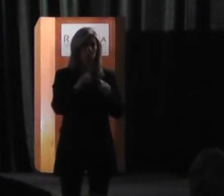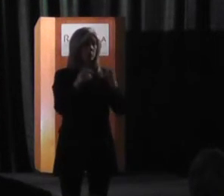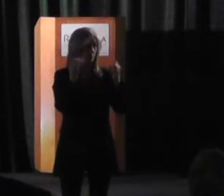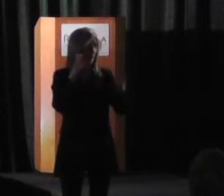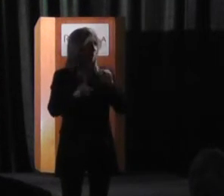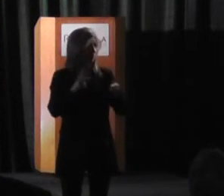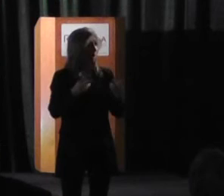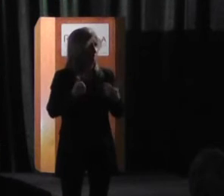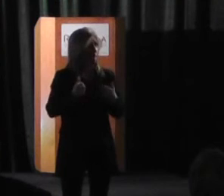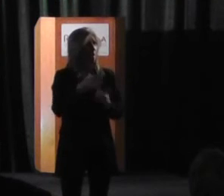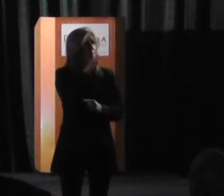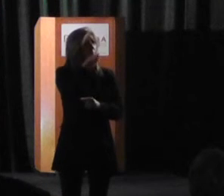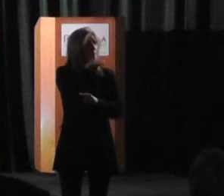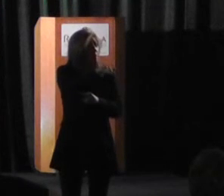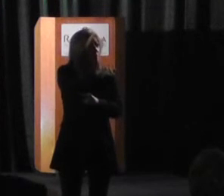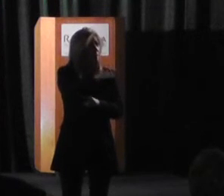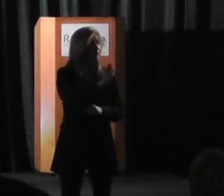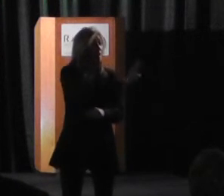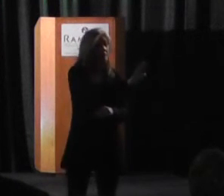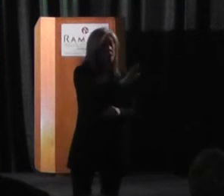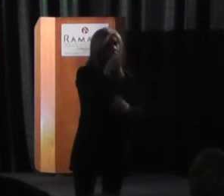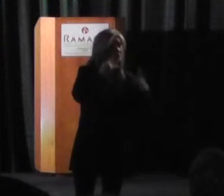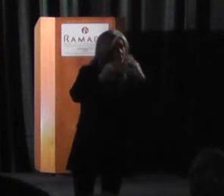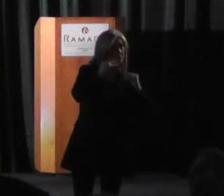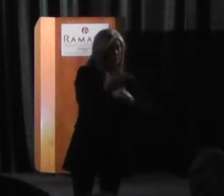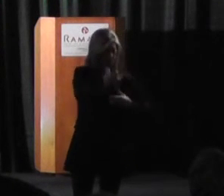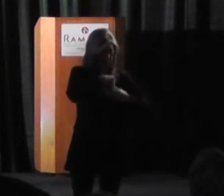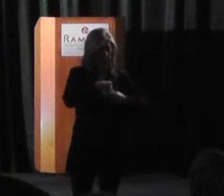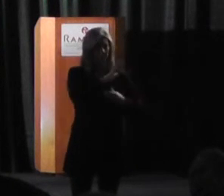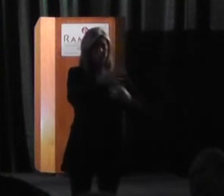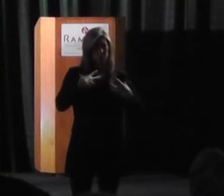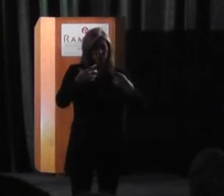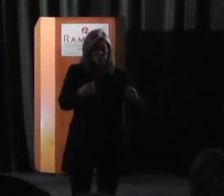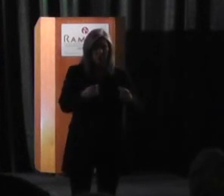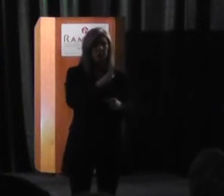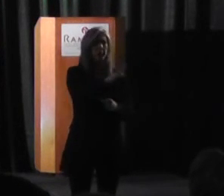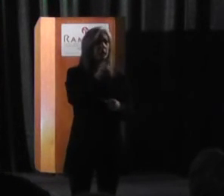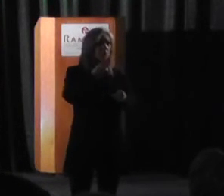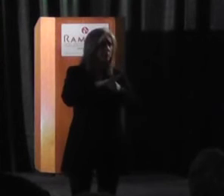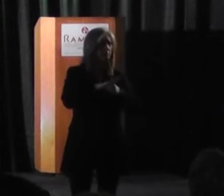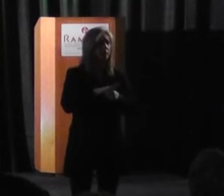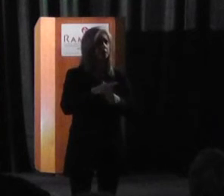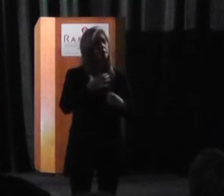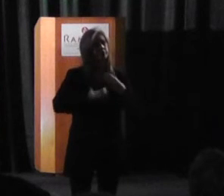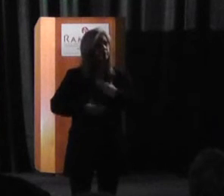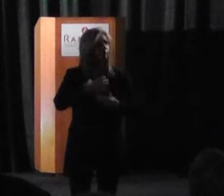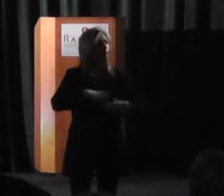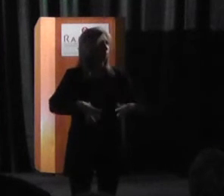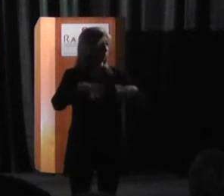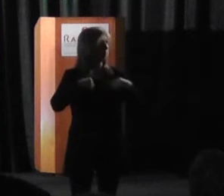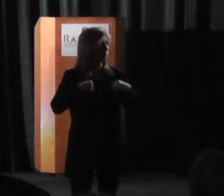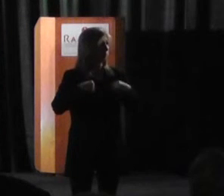much about courage, commitment, compassion, and acceptance. It's so incredible when we